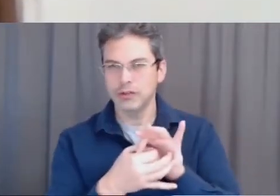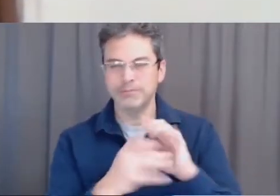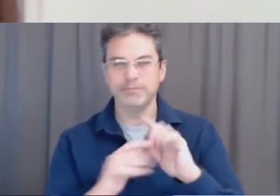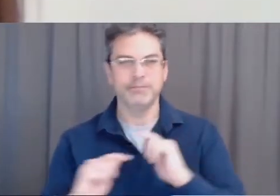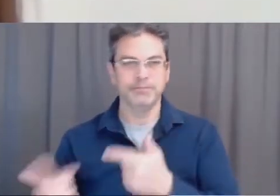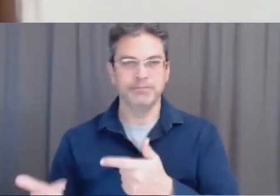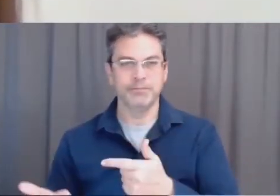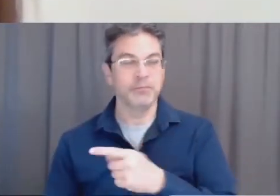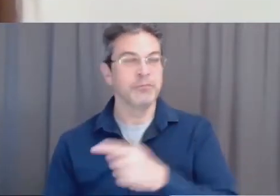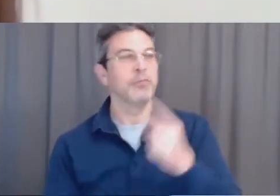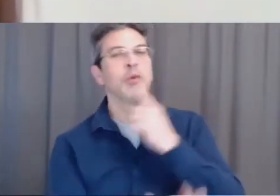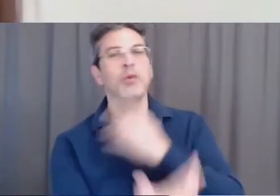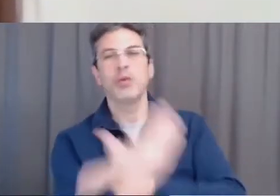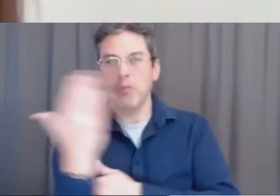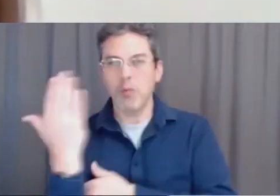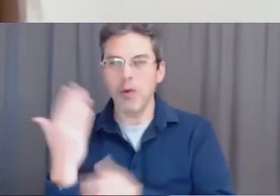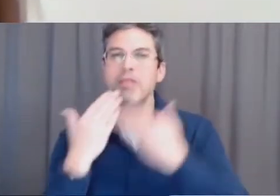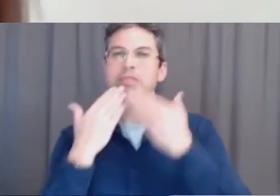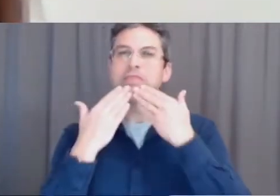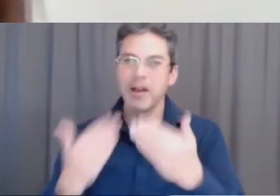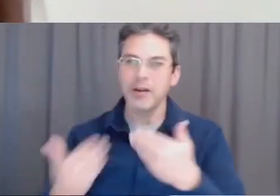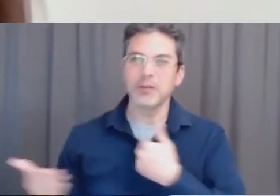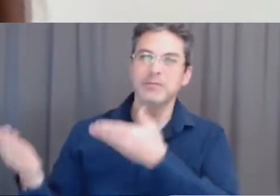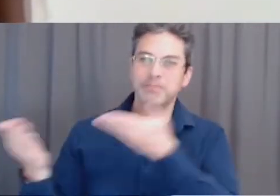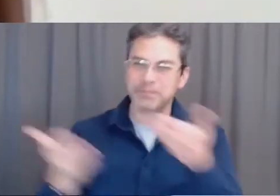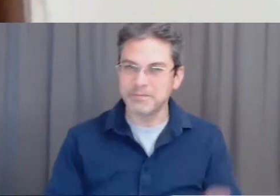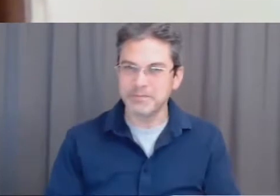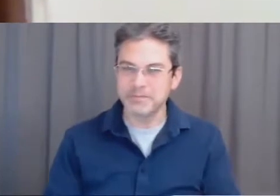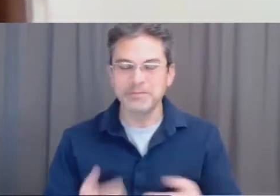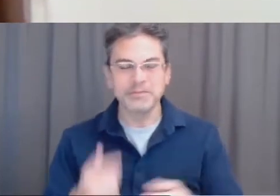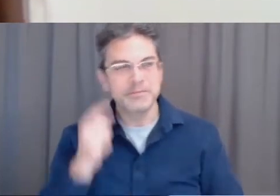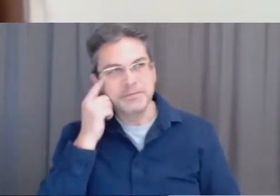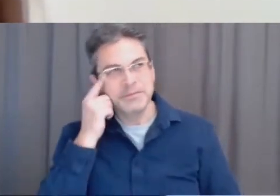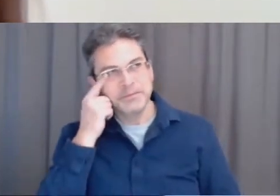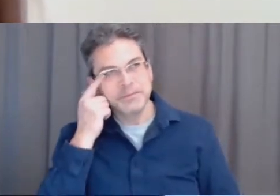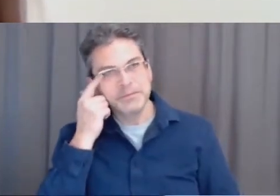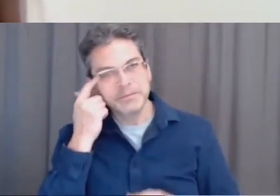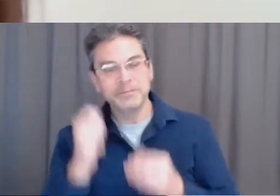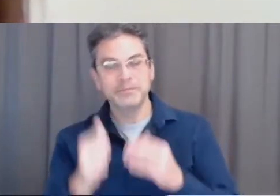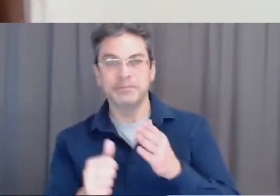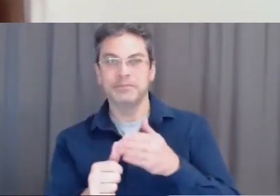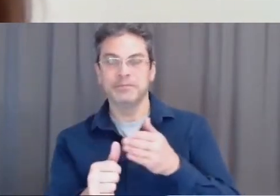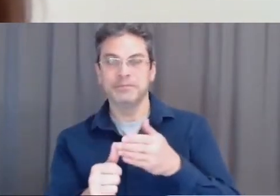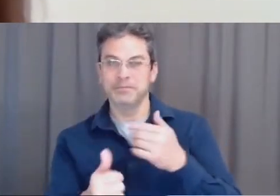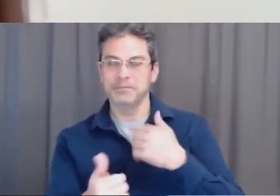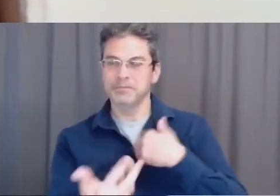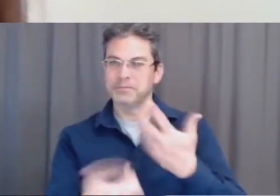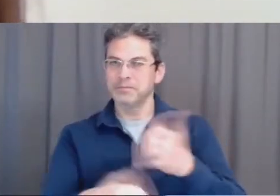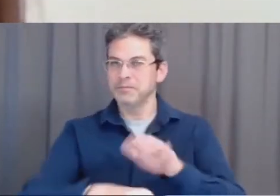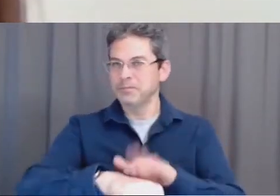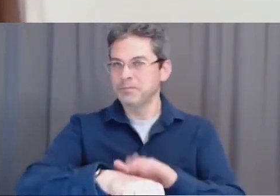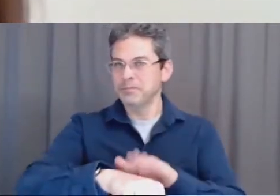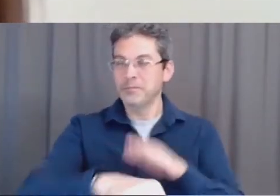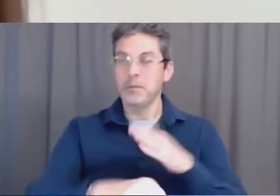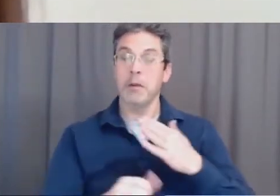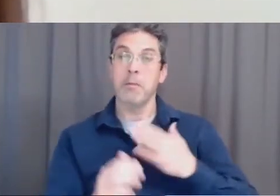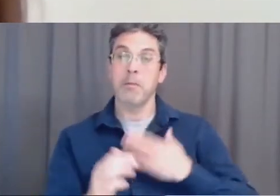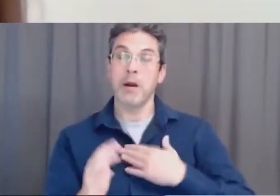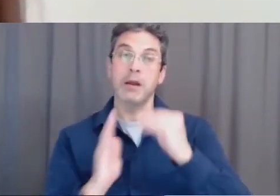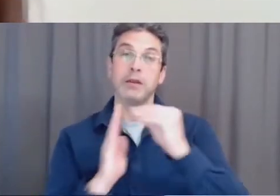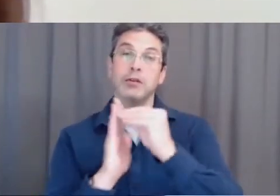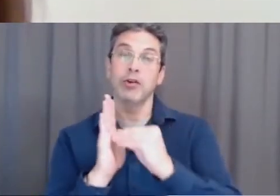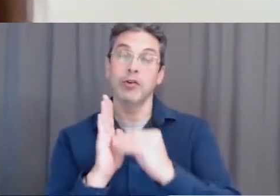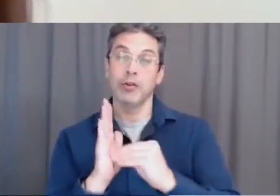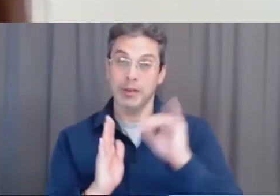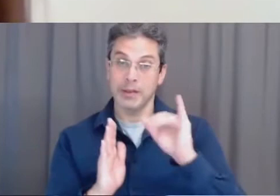morning, and thank you very much for having me here today. First, I do want to give my disclaimer that today my comments do not represent the